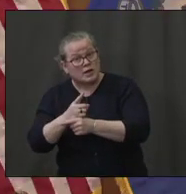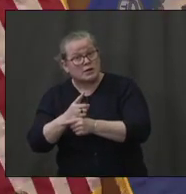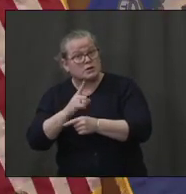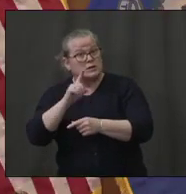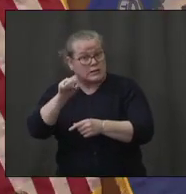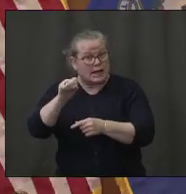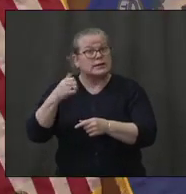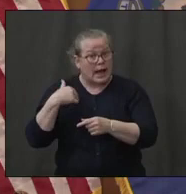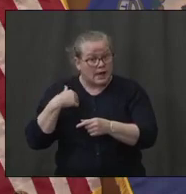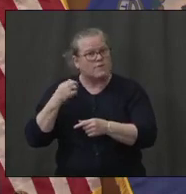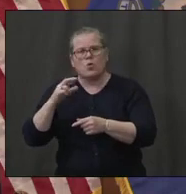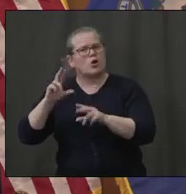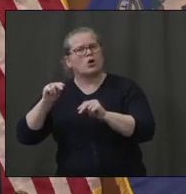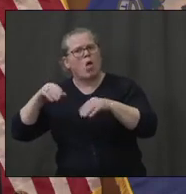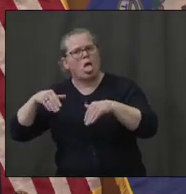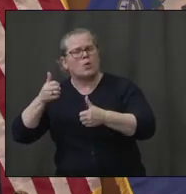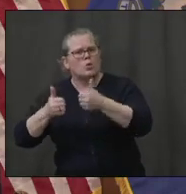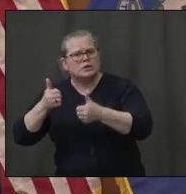report.